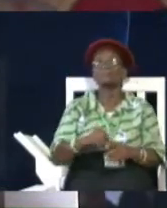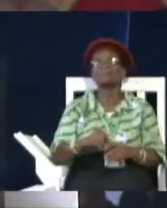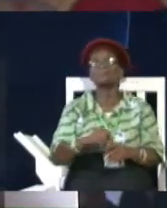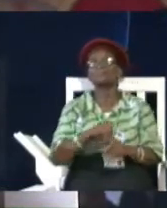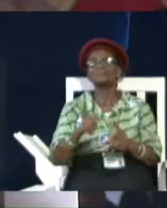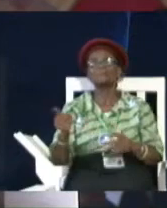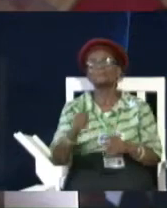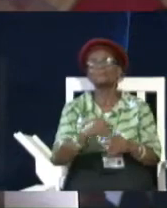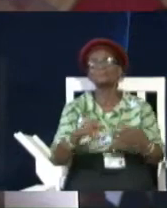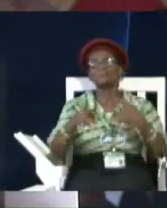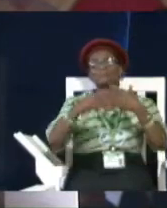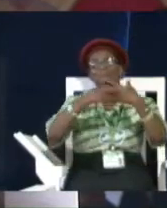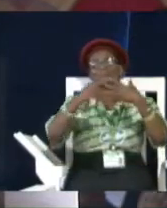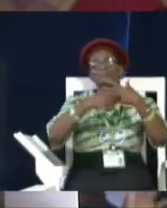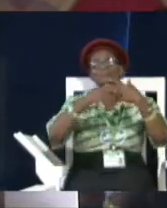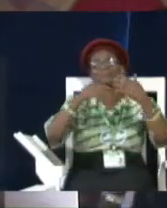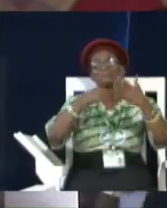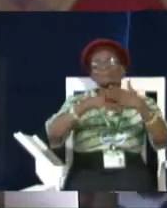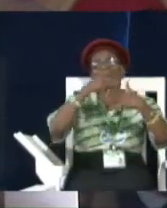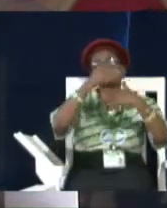When you return next year,